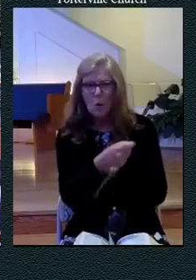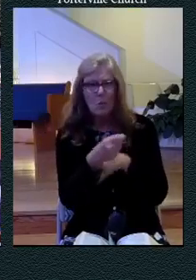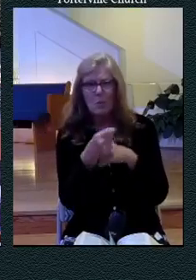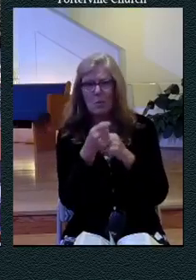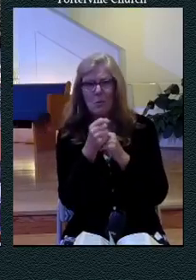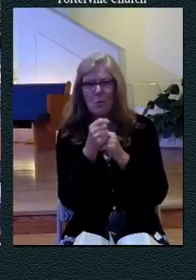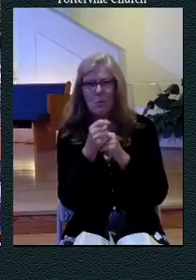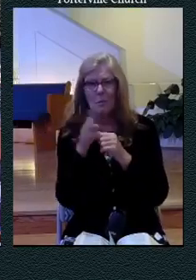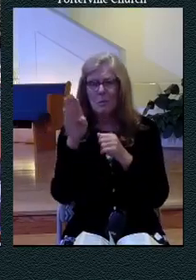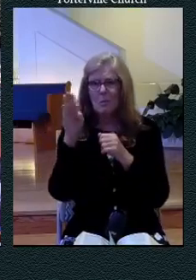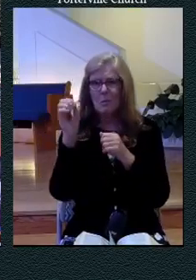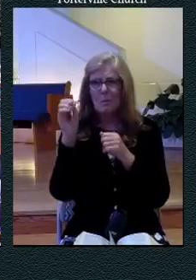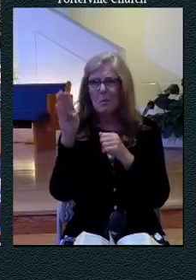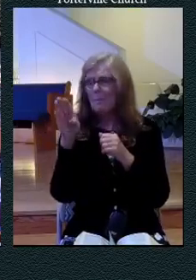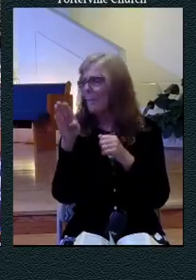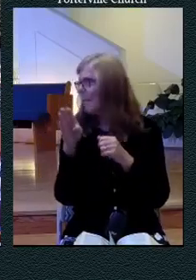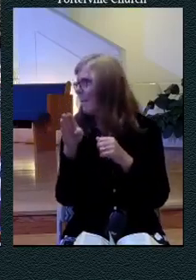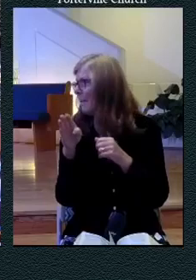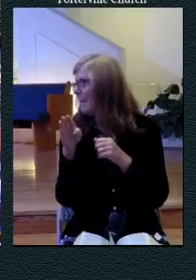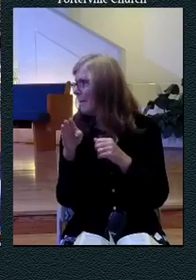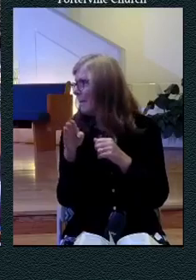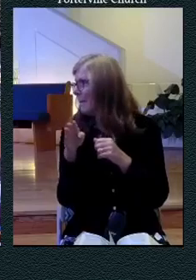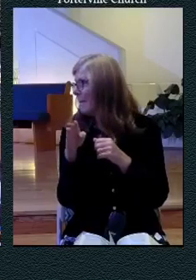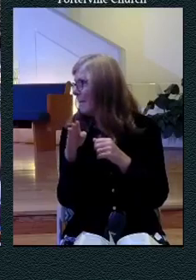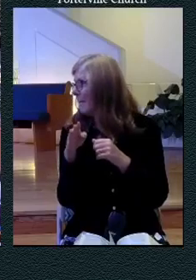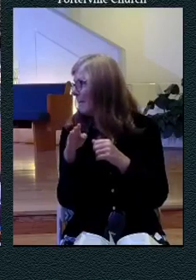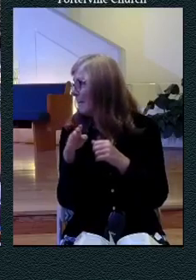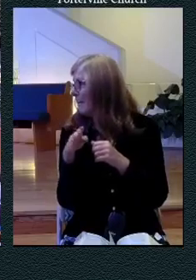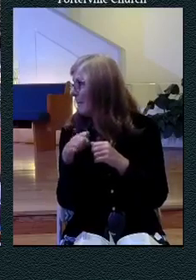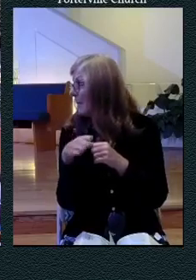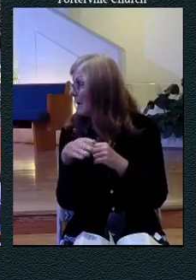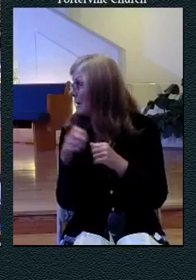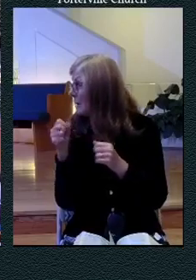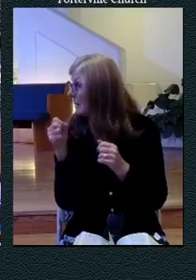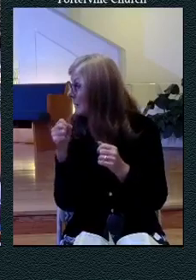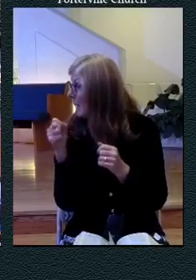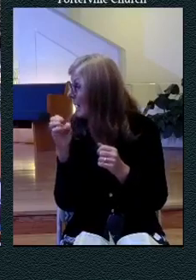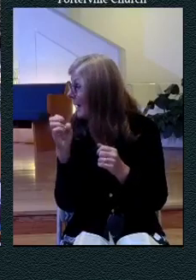So Bob got on a ship. Yes, Ava?